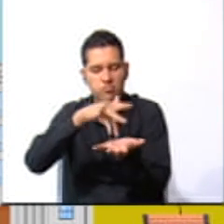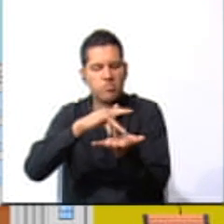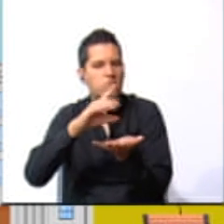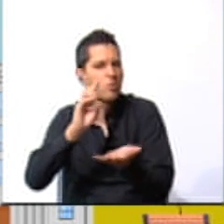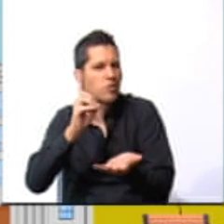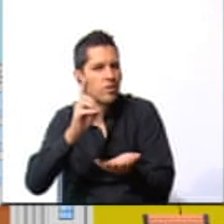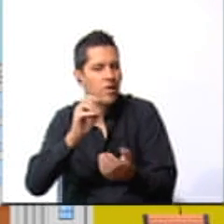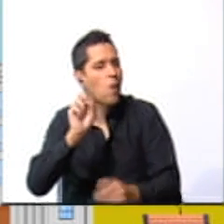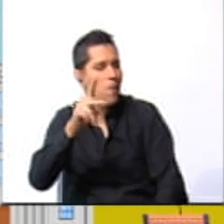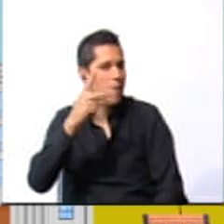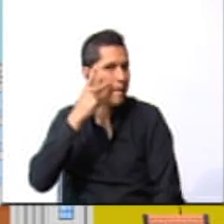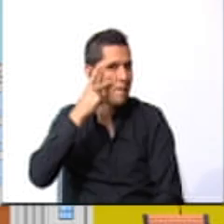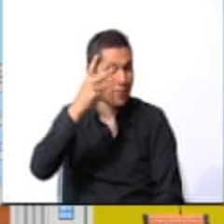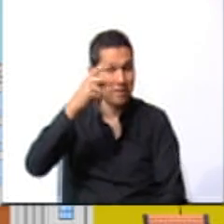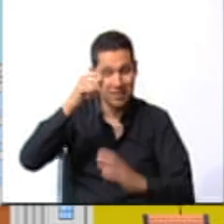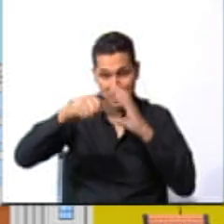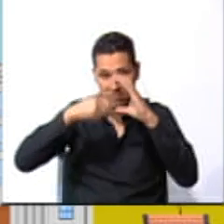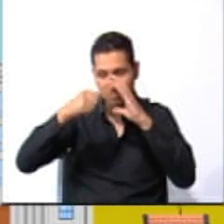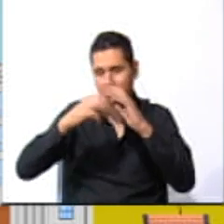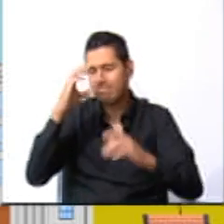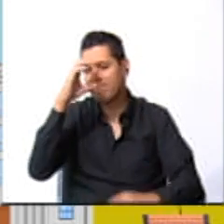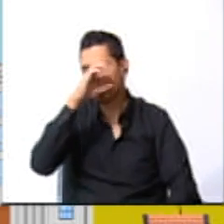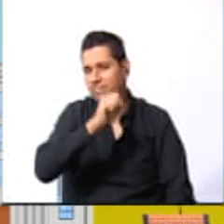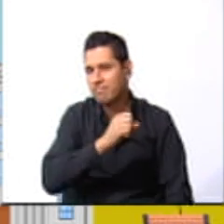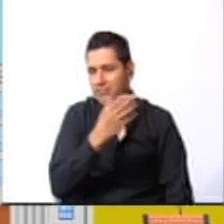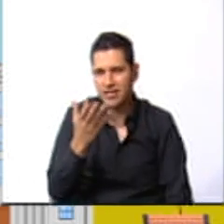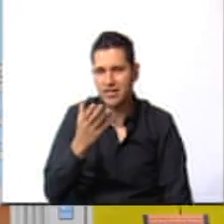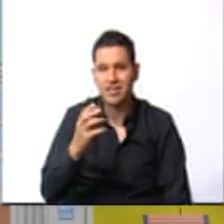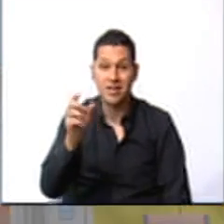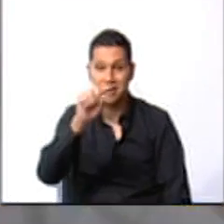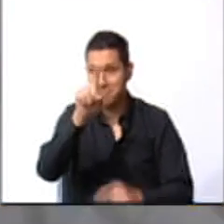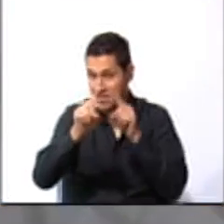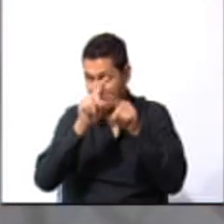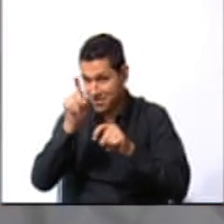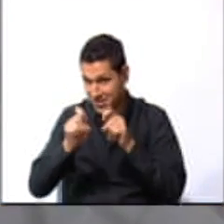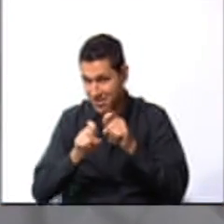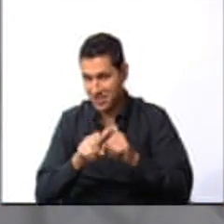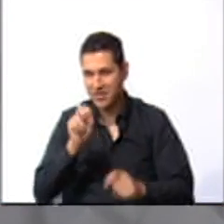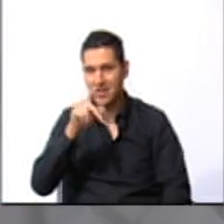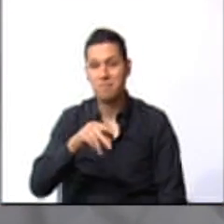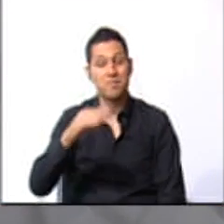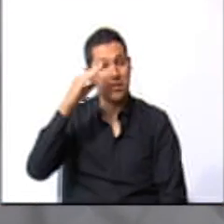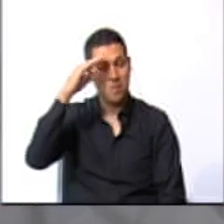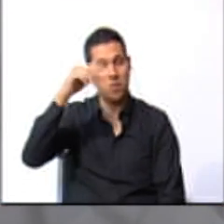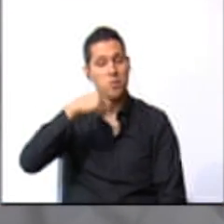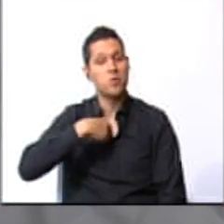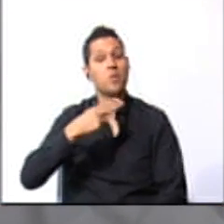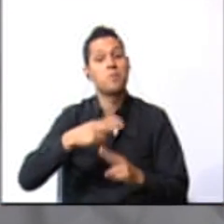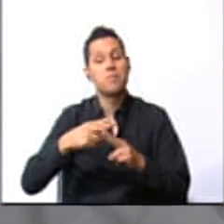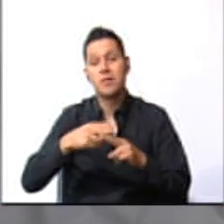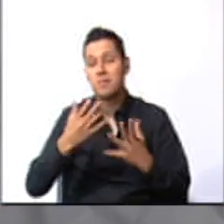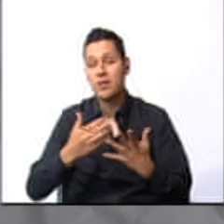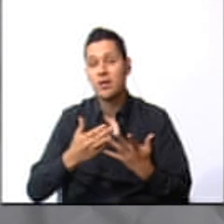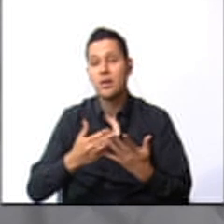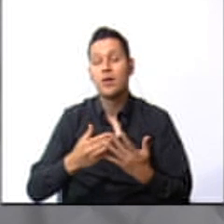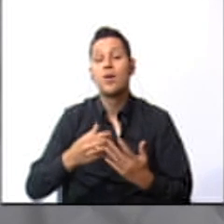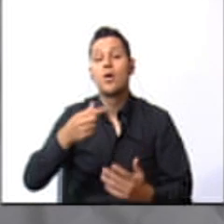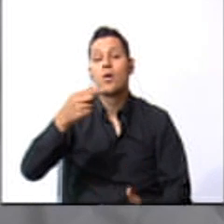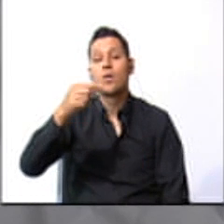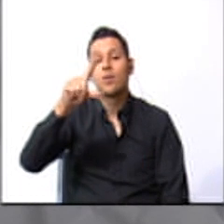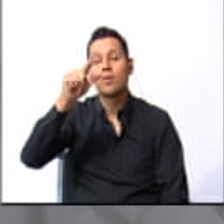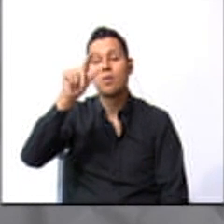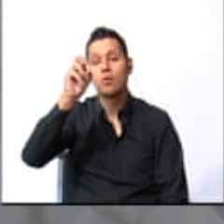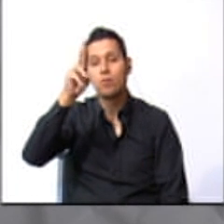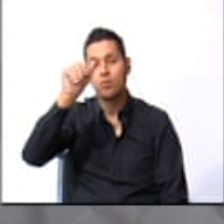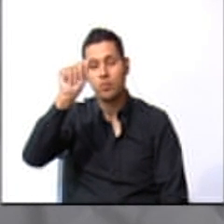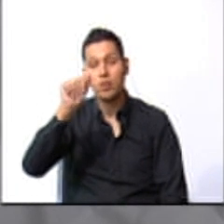video and identify the question. Hello, my name is Borisaro Venegas.